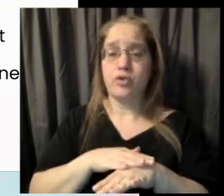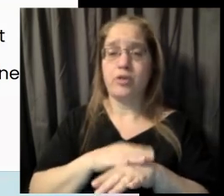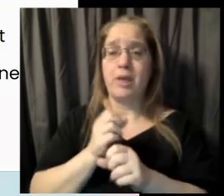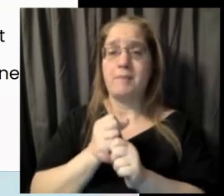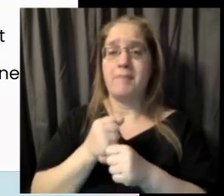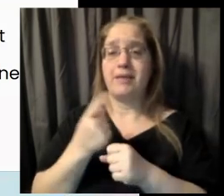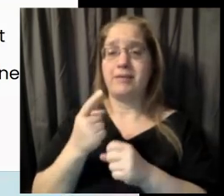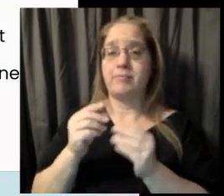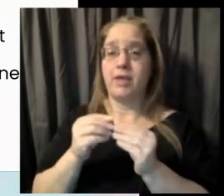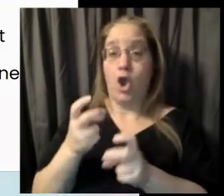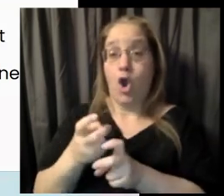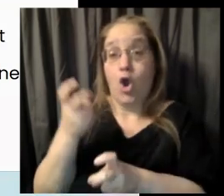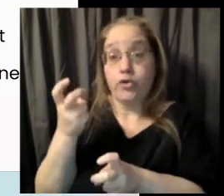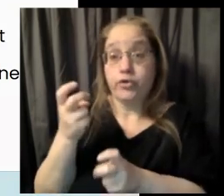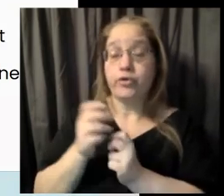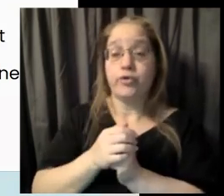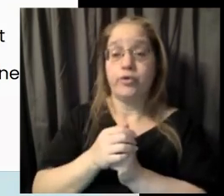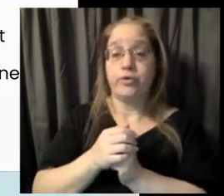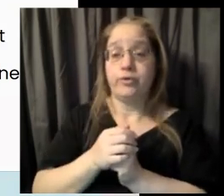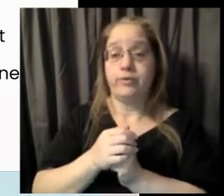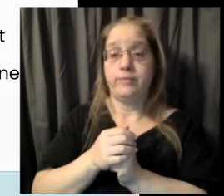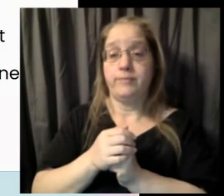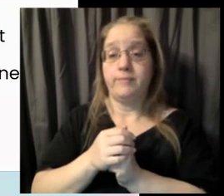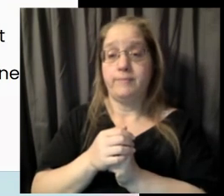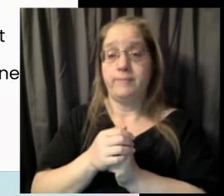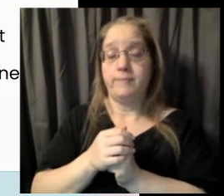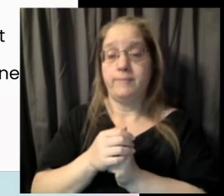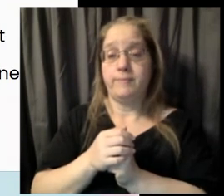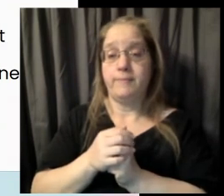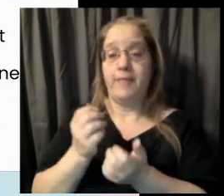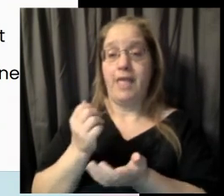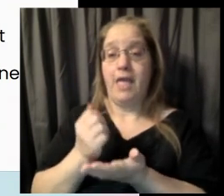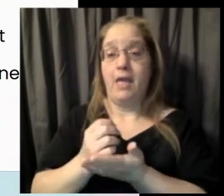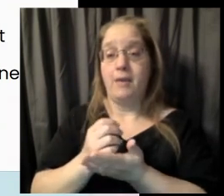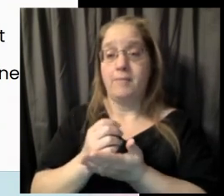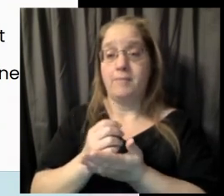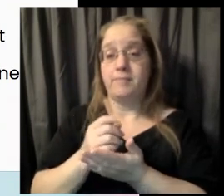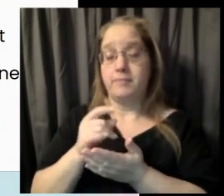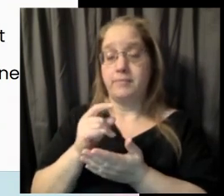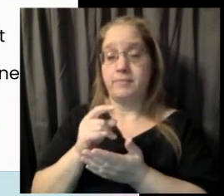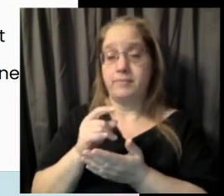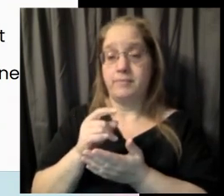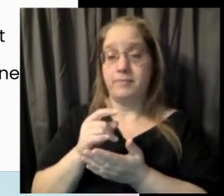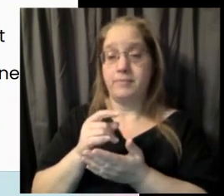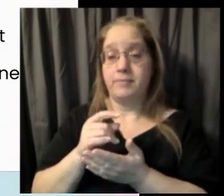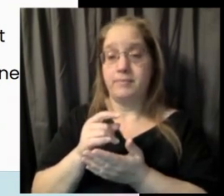more challenging, make the task more challenging by helping them to continue to